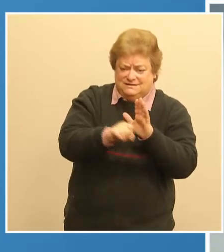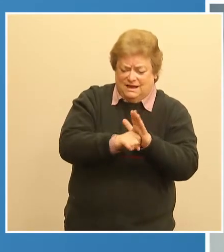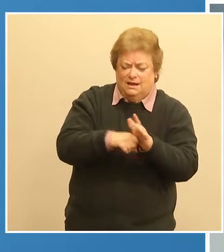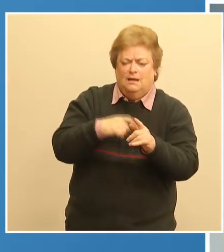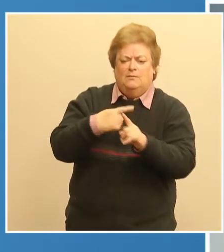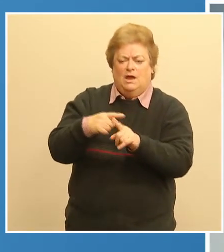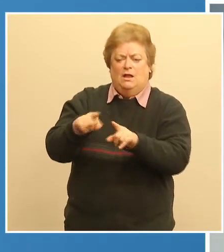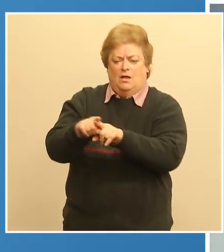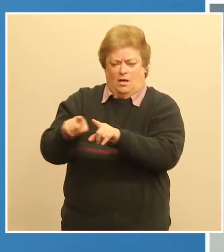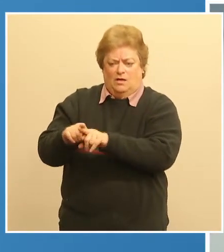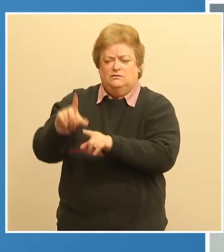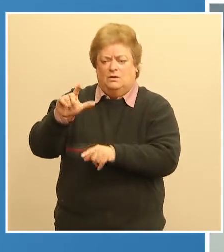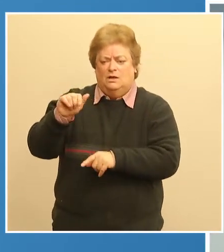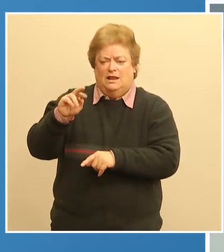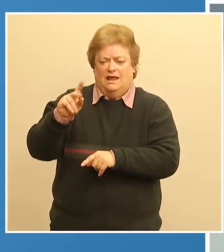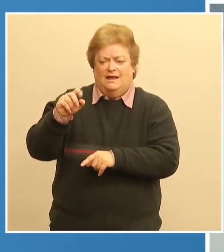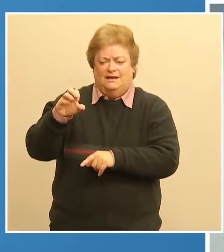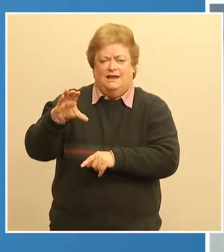on the